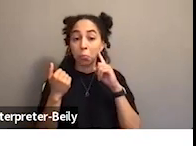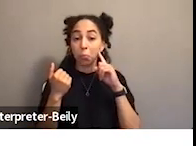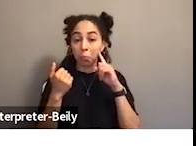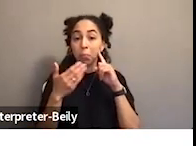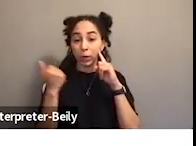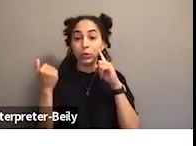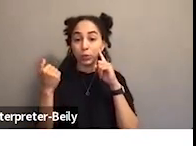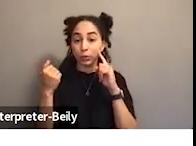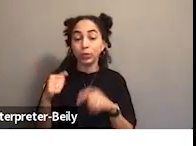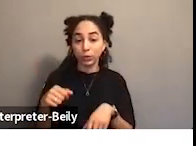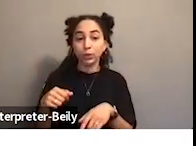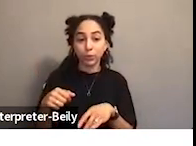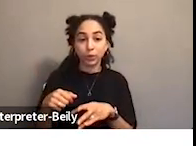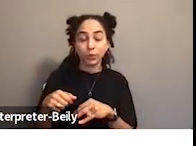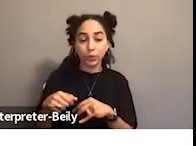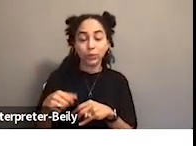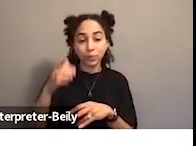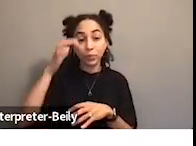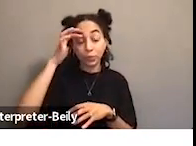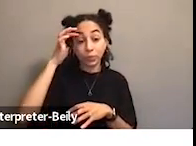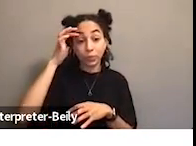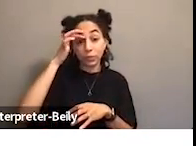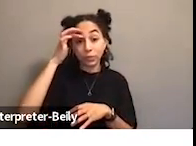Much better. Okay.